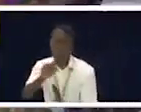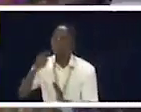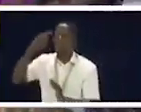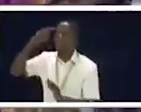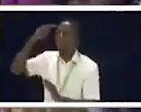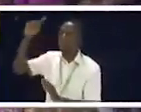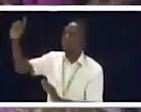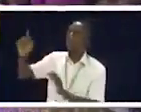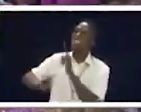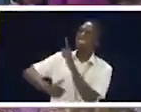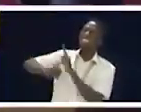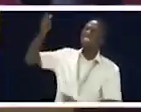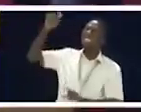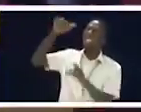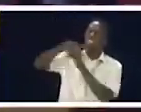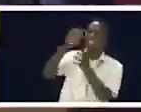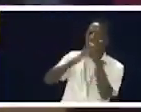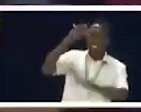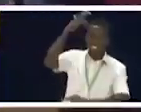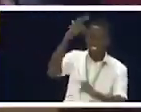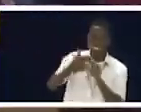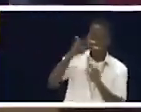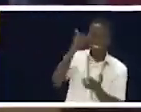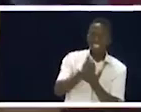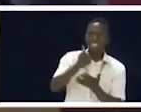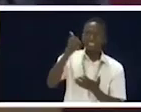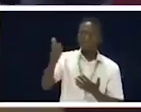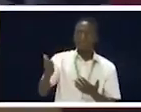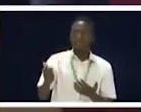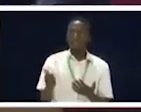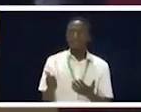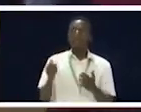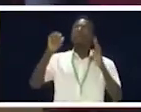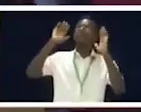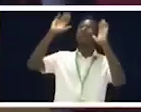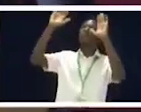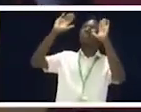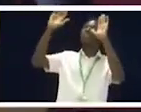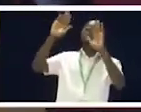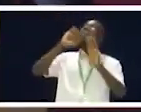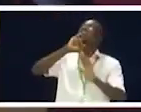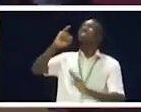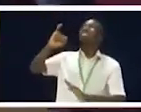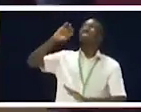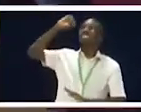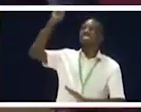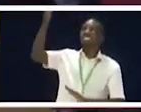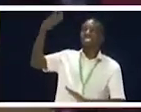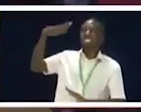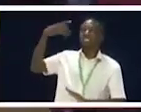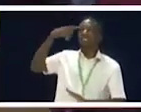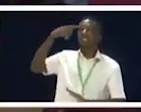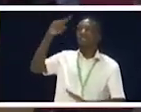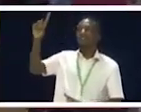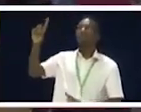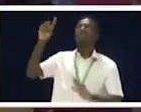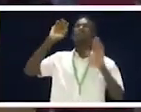Keep standing, keep standing, keep standing. Wonder is grace for supernatural speed.